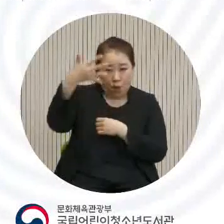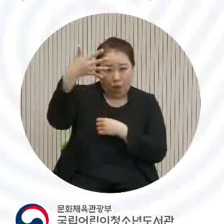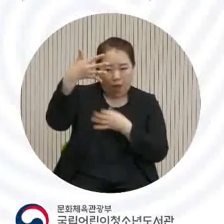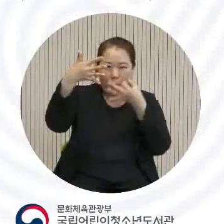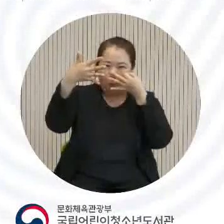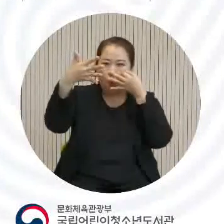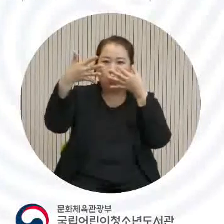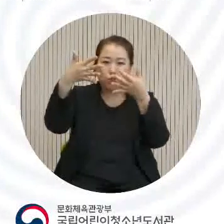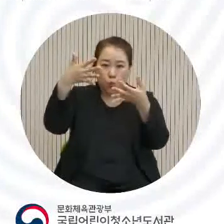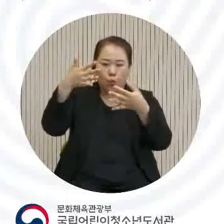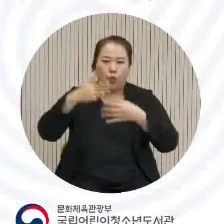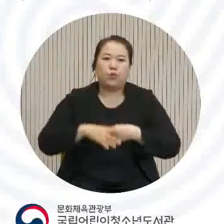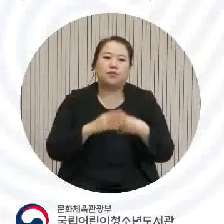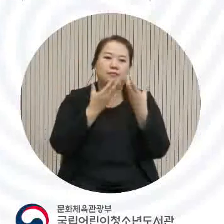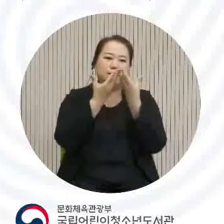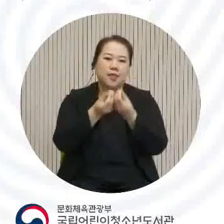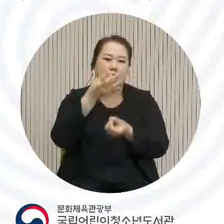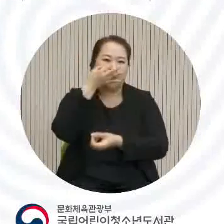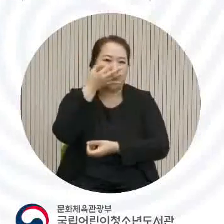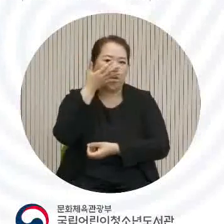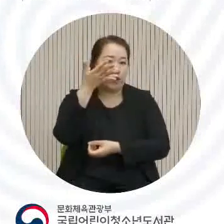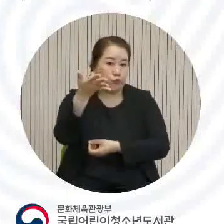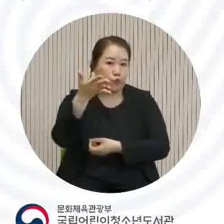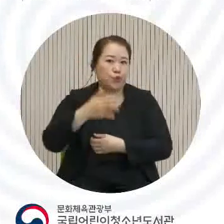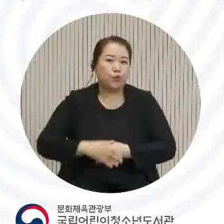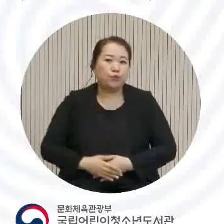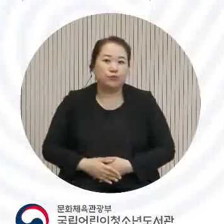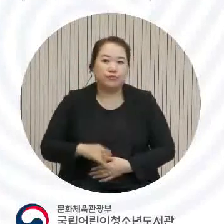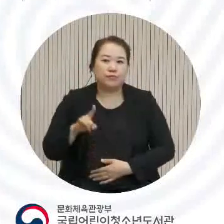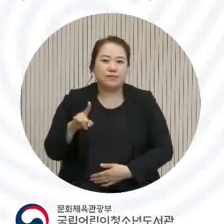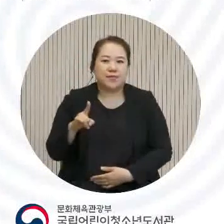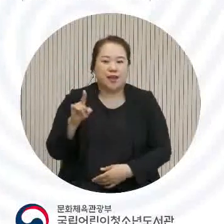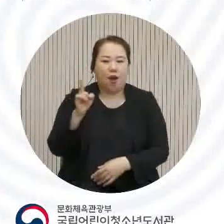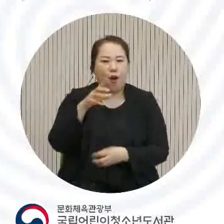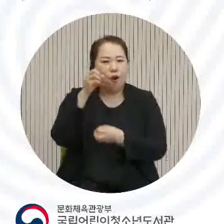example how a finished stop-motion poem looks like.